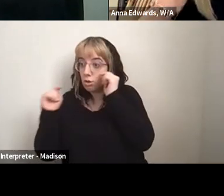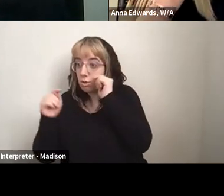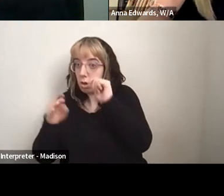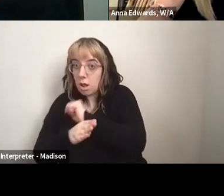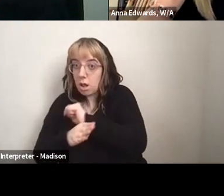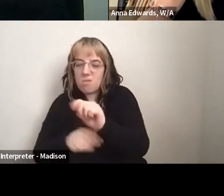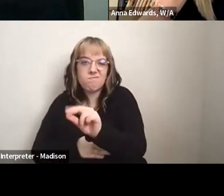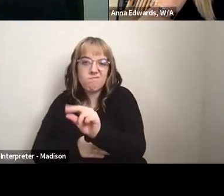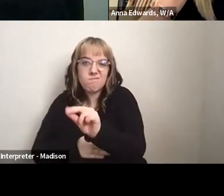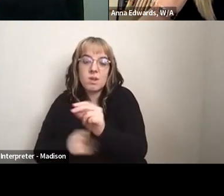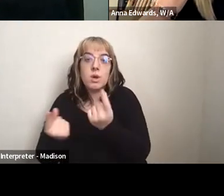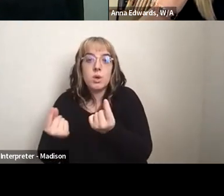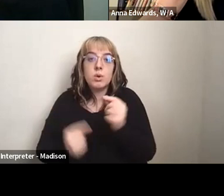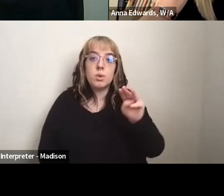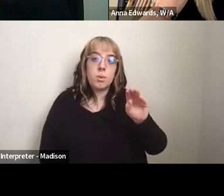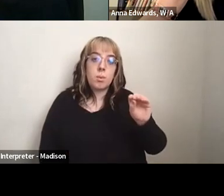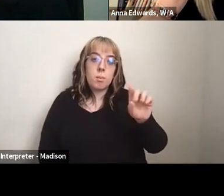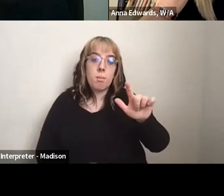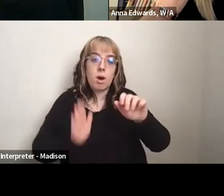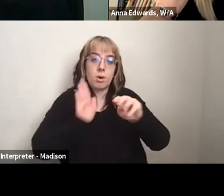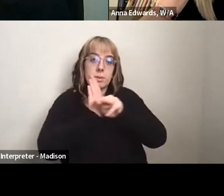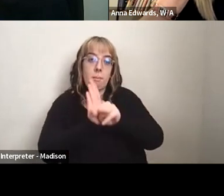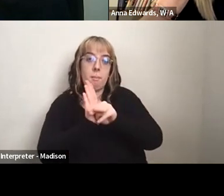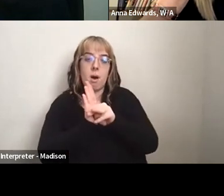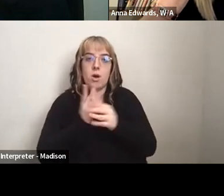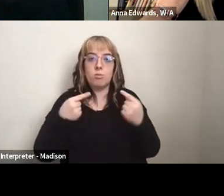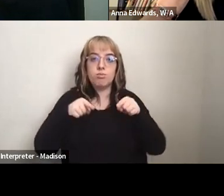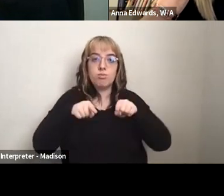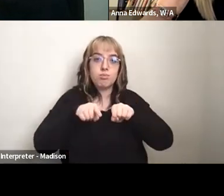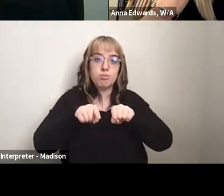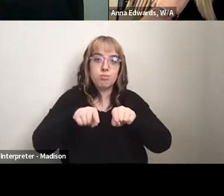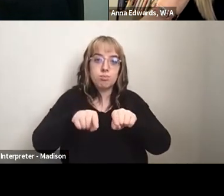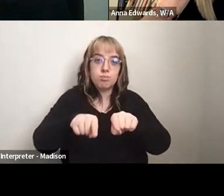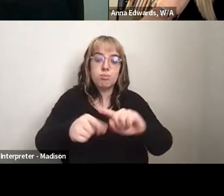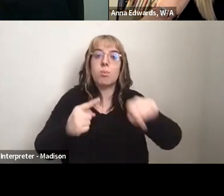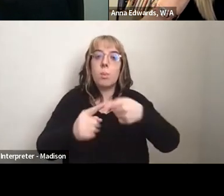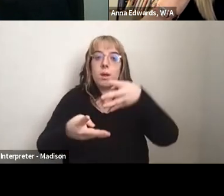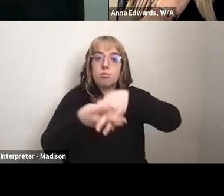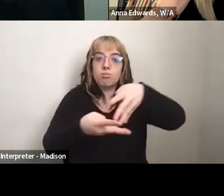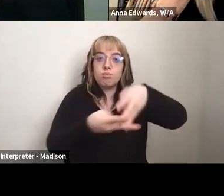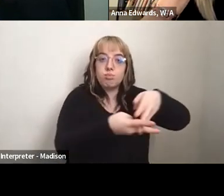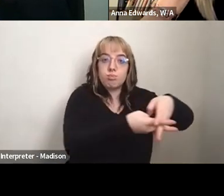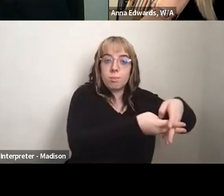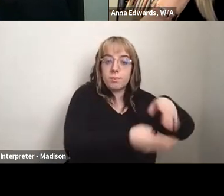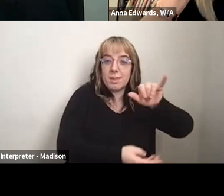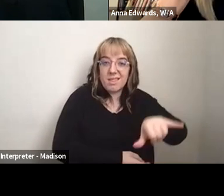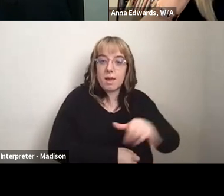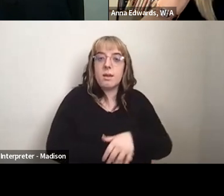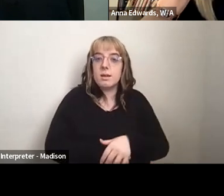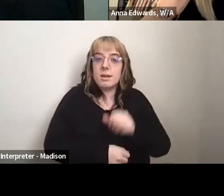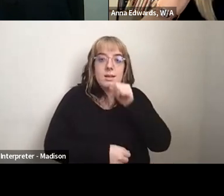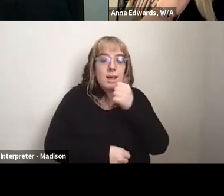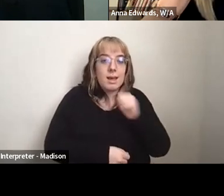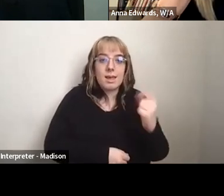able to have our models be able to be side by side with them as they implement. And so it's not anyone going